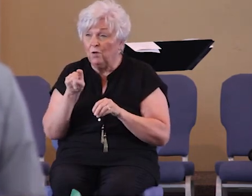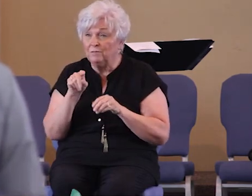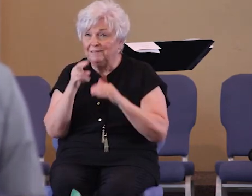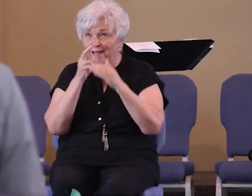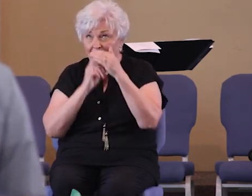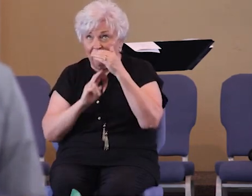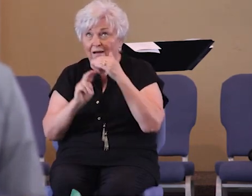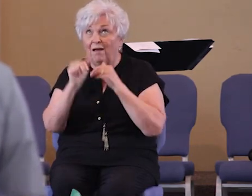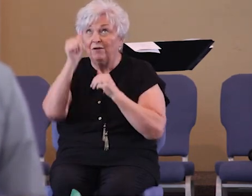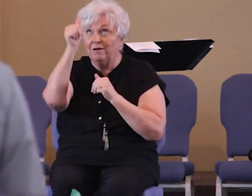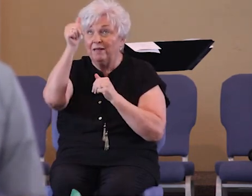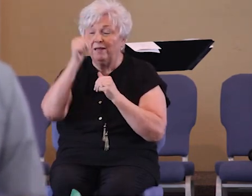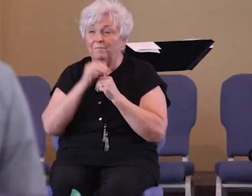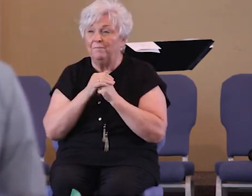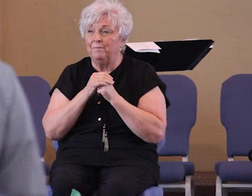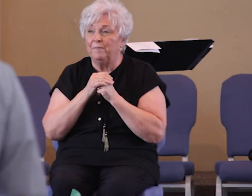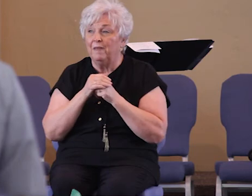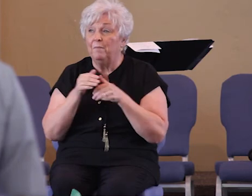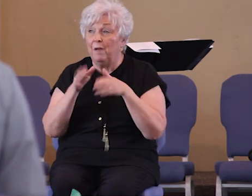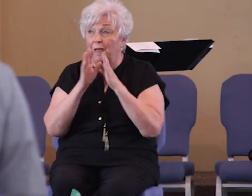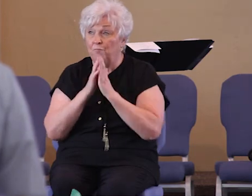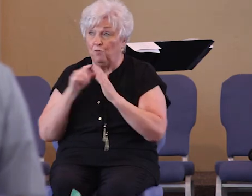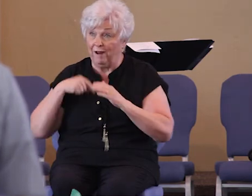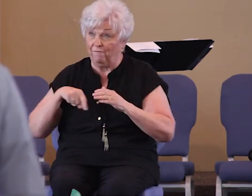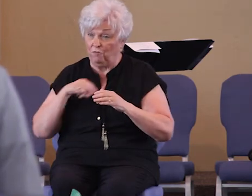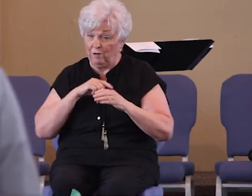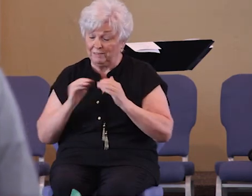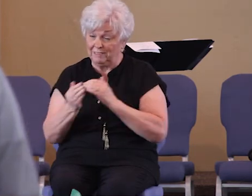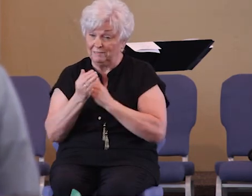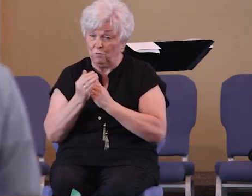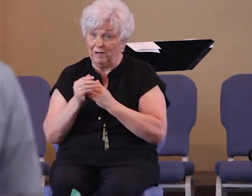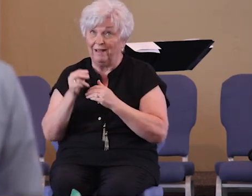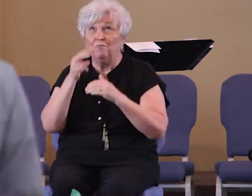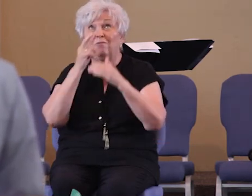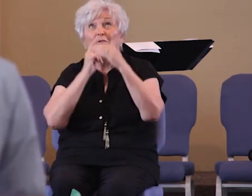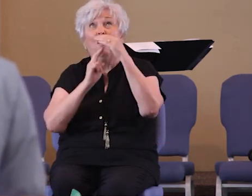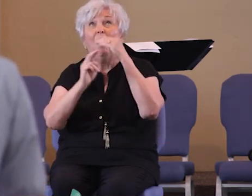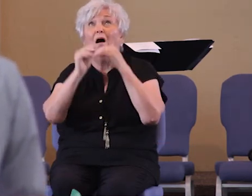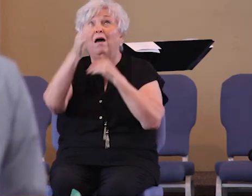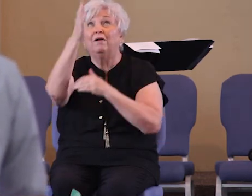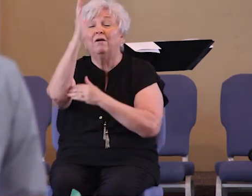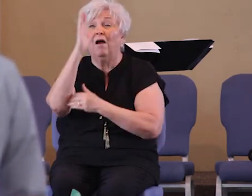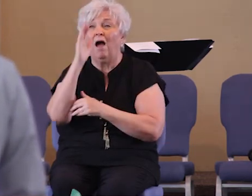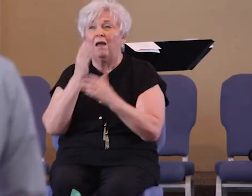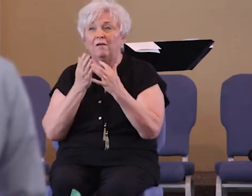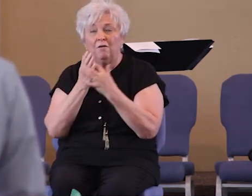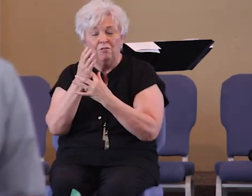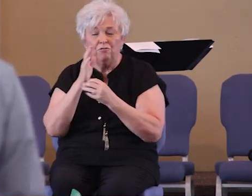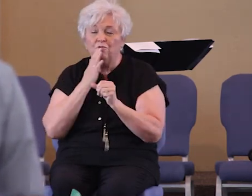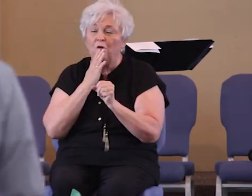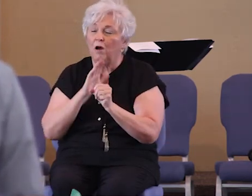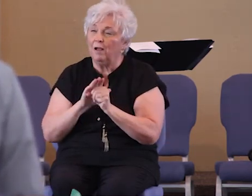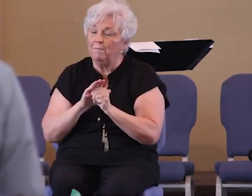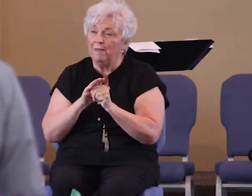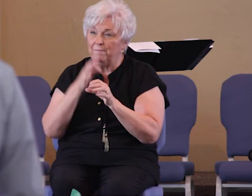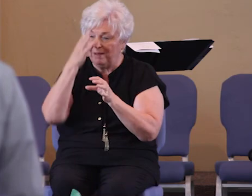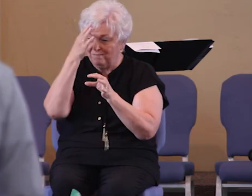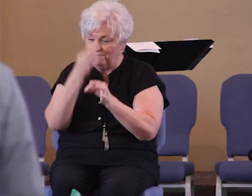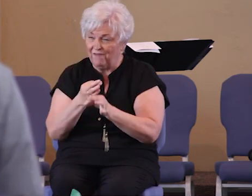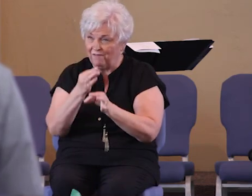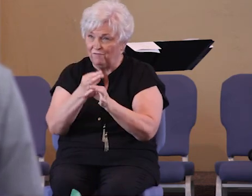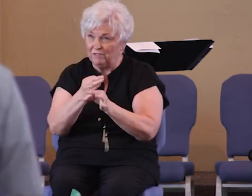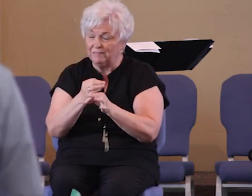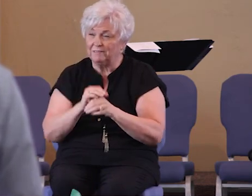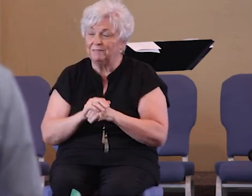honor him. And so my prayer for us this morning is that we will honor him through our commitment and through our faithfulness.